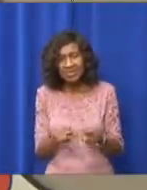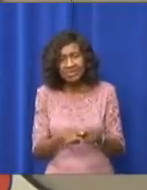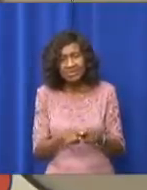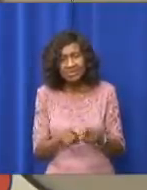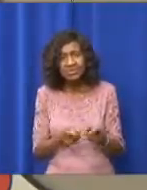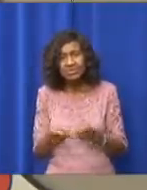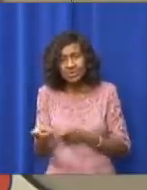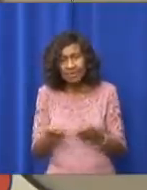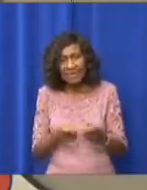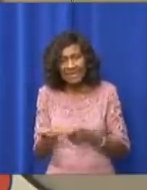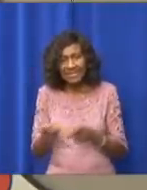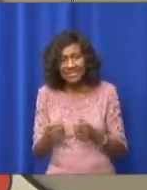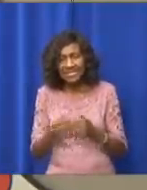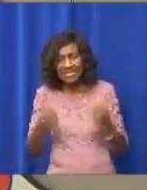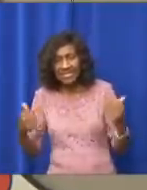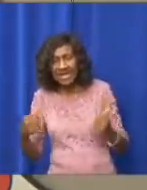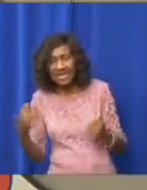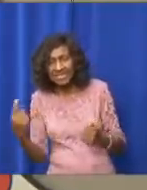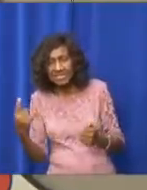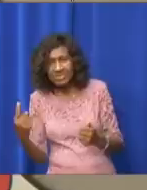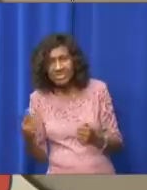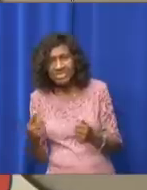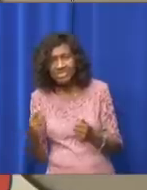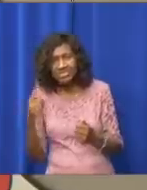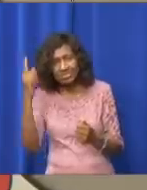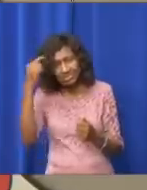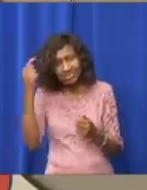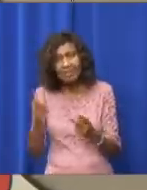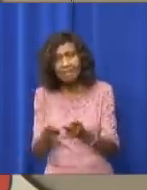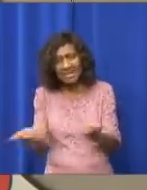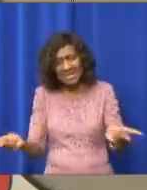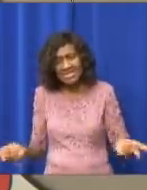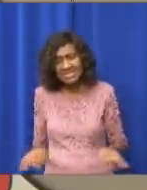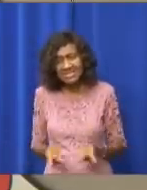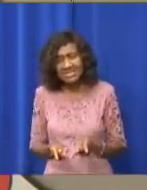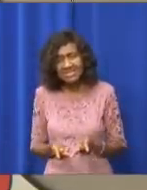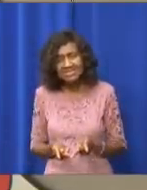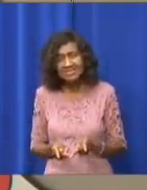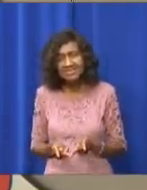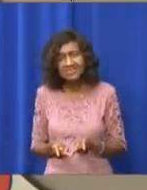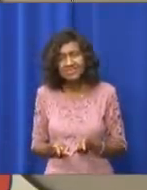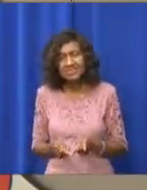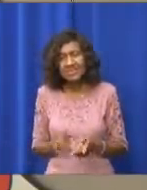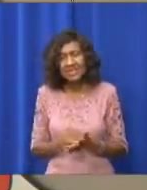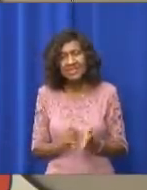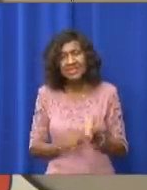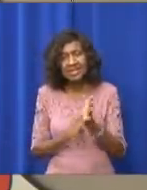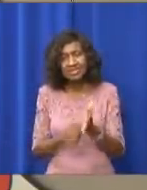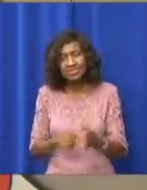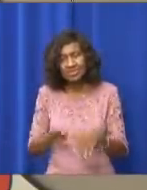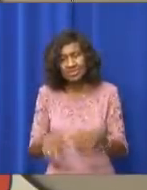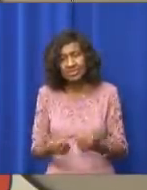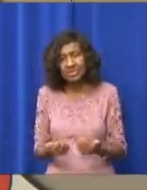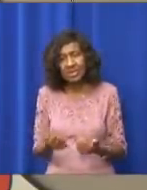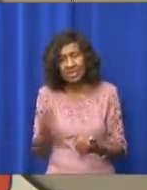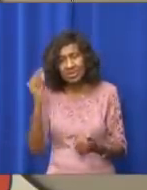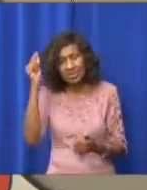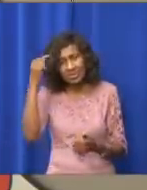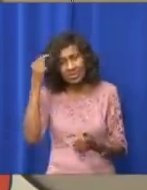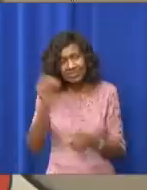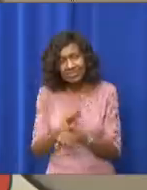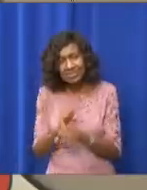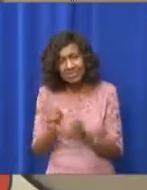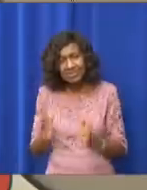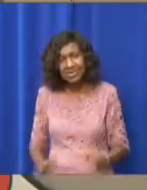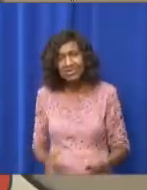isolation facilities. And I think this is yet another example of how the civil service has really stepped up in this crisis to help everyone